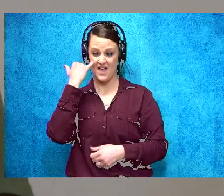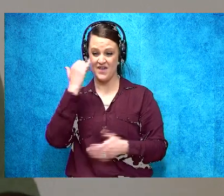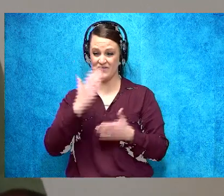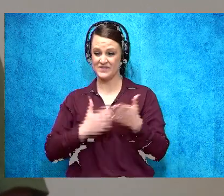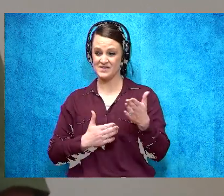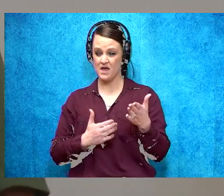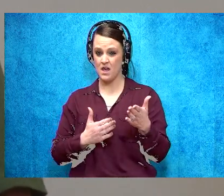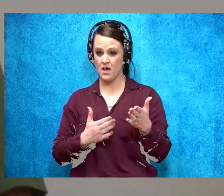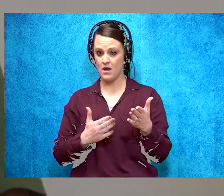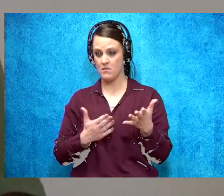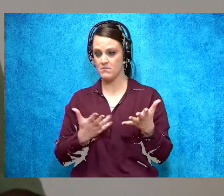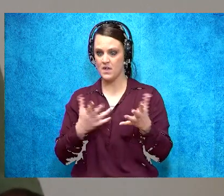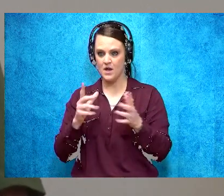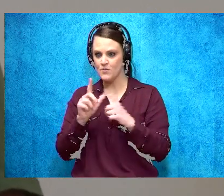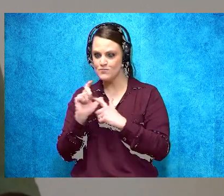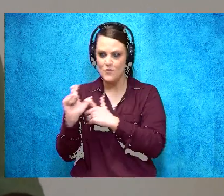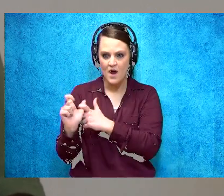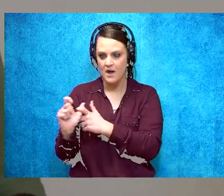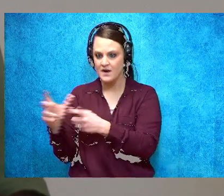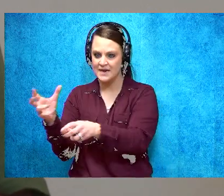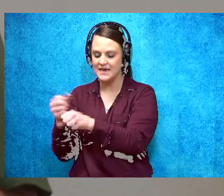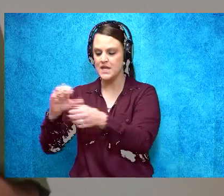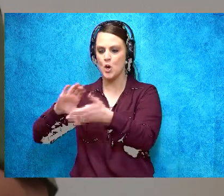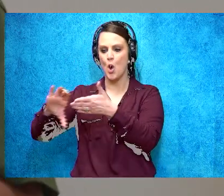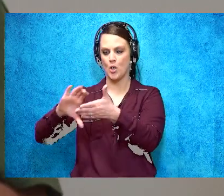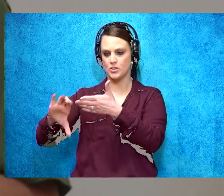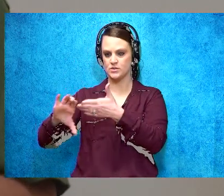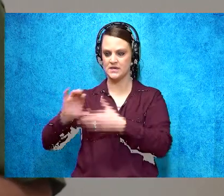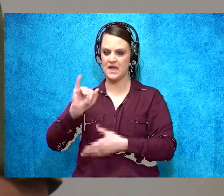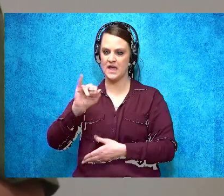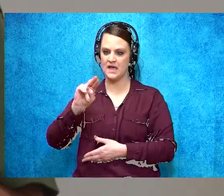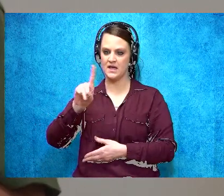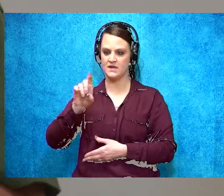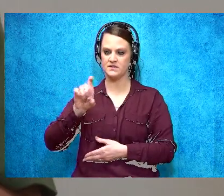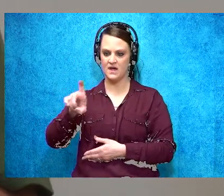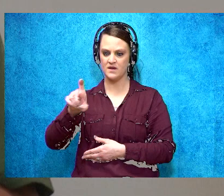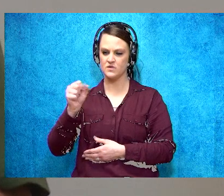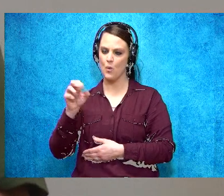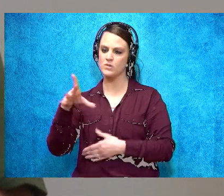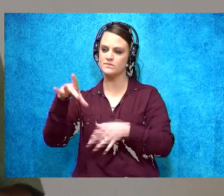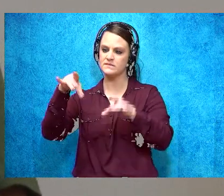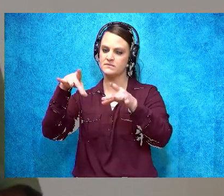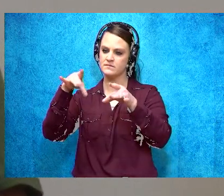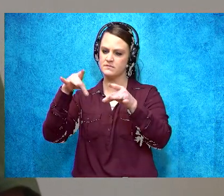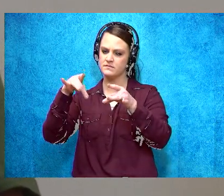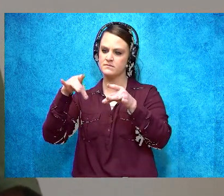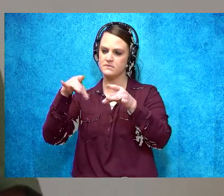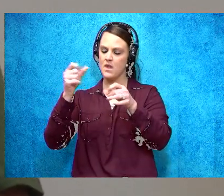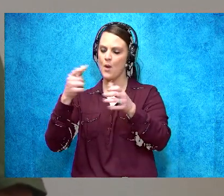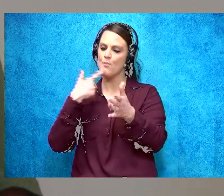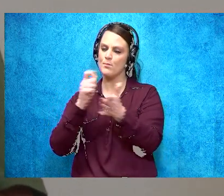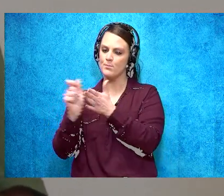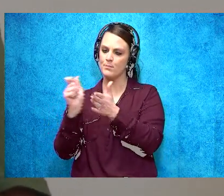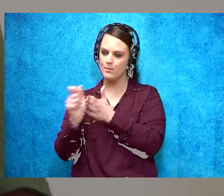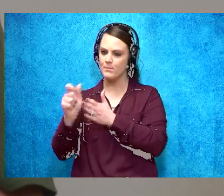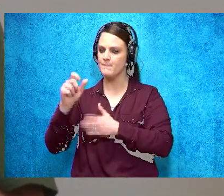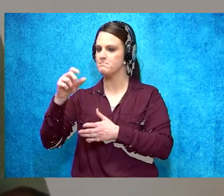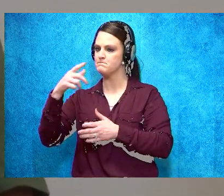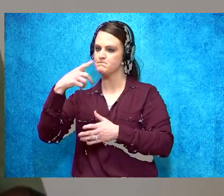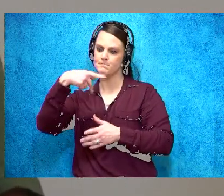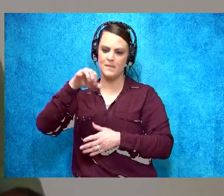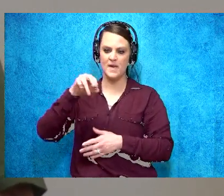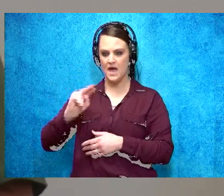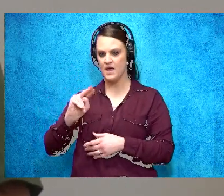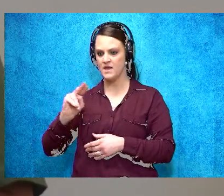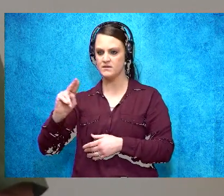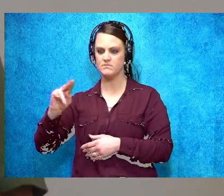may go run and get some index cards or some sticky notes and a marker or a pencil or a pen to help